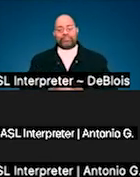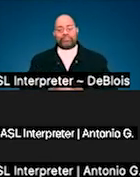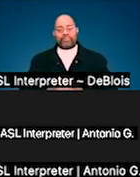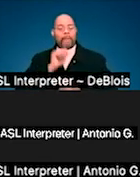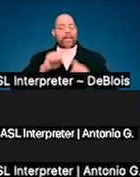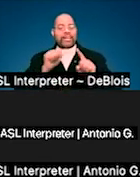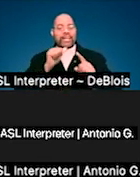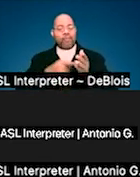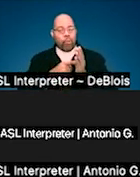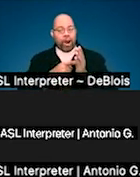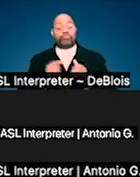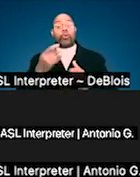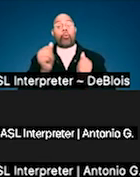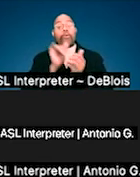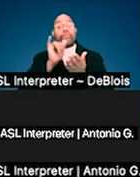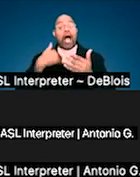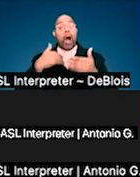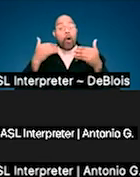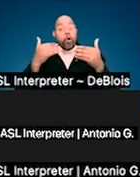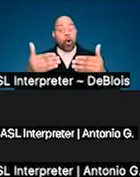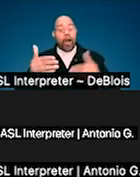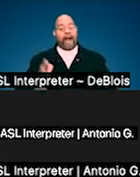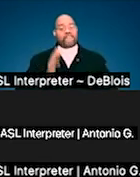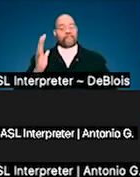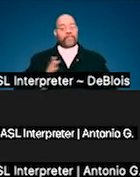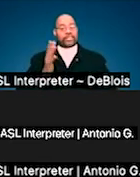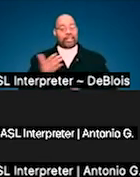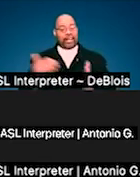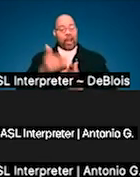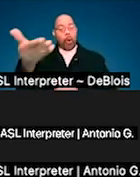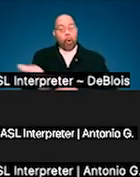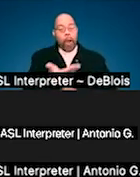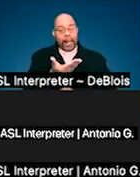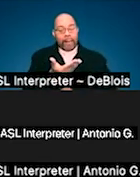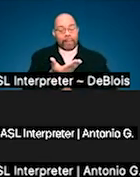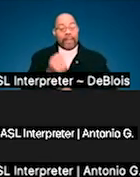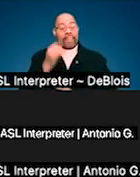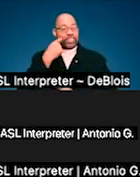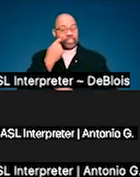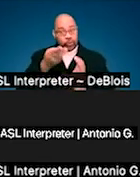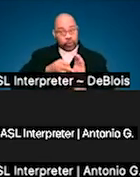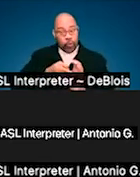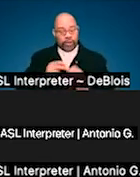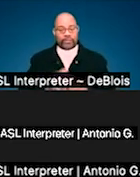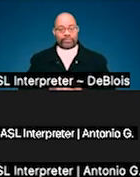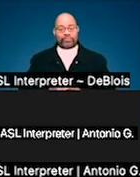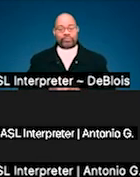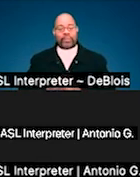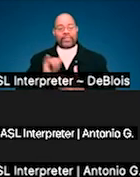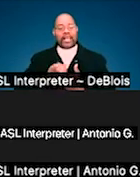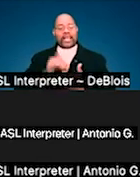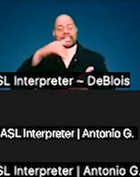So with that, I will go ahead and officially, again, welcome you all, if you just joined in, to